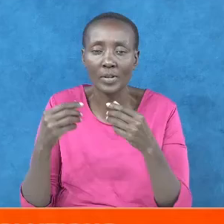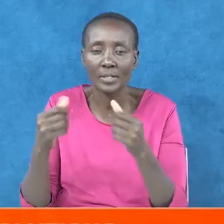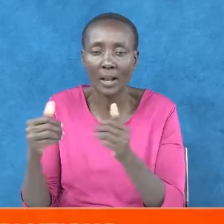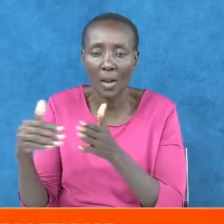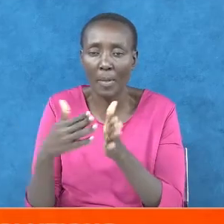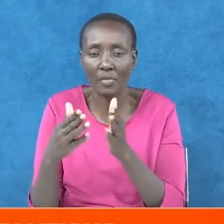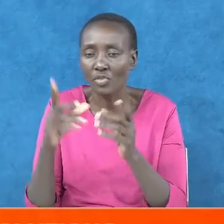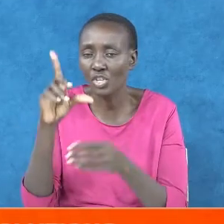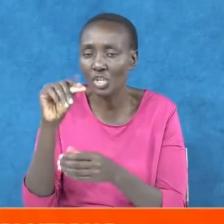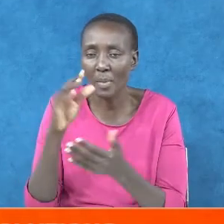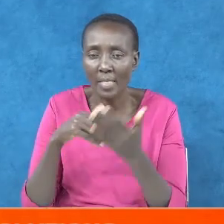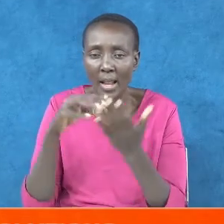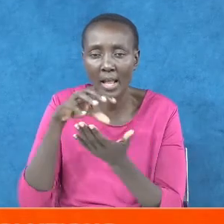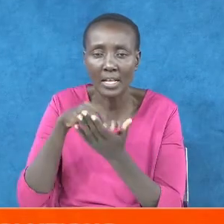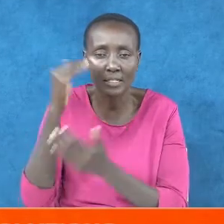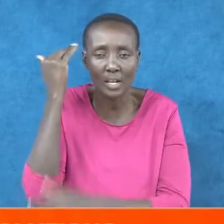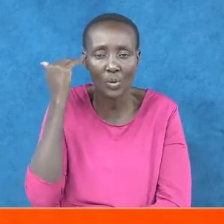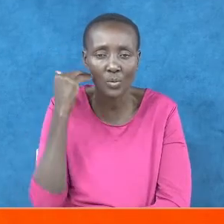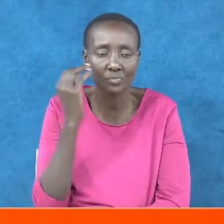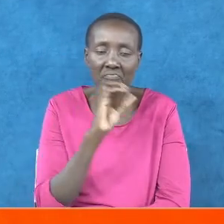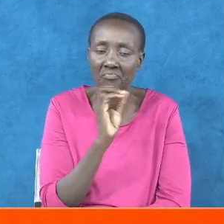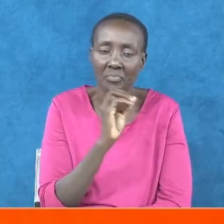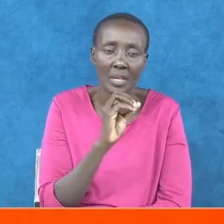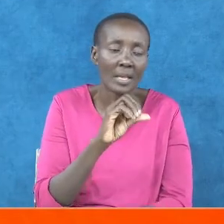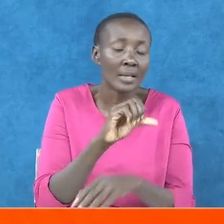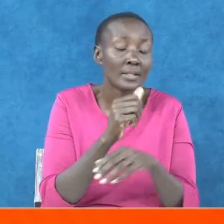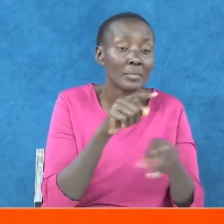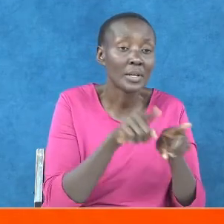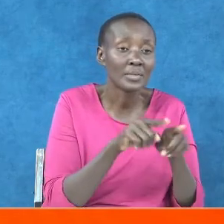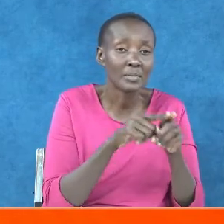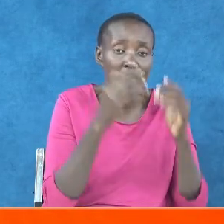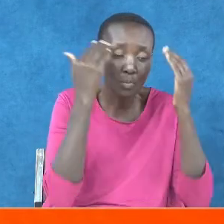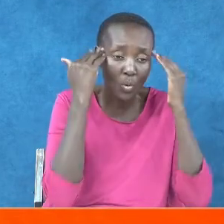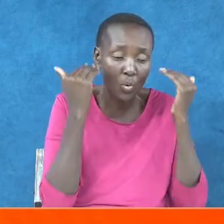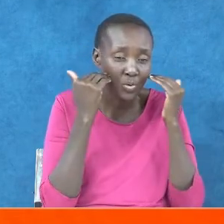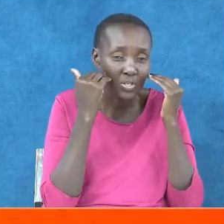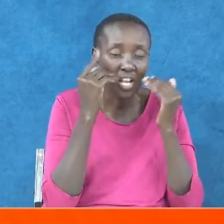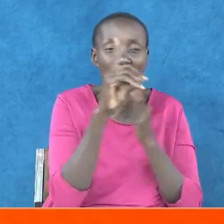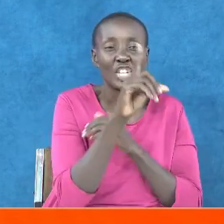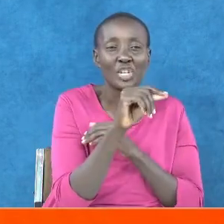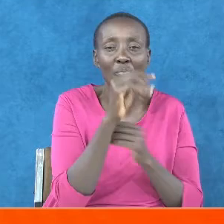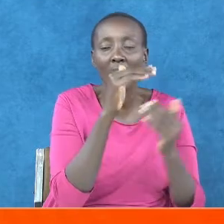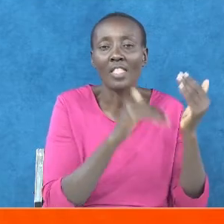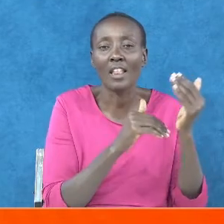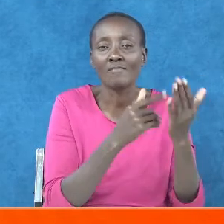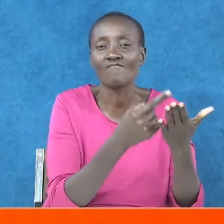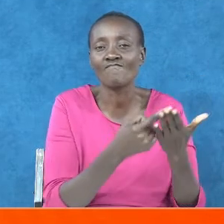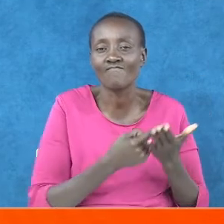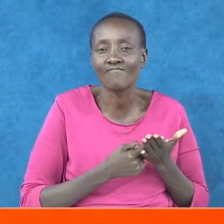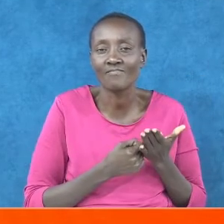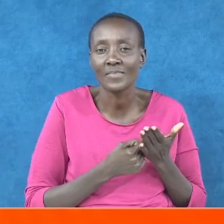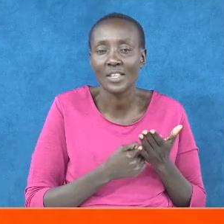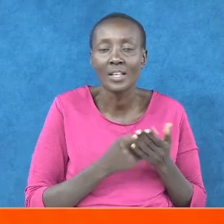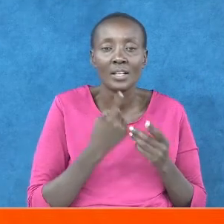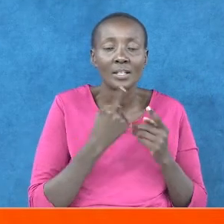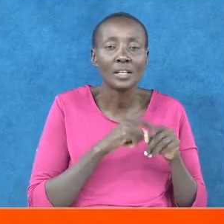necessarily. Sometimes it may actually be more cost effective to pursue a matter in court than to refer to it to arbitration. So when it comes to